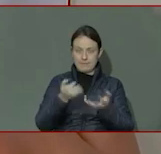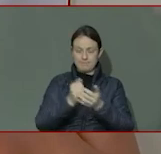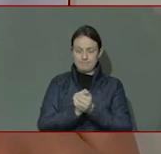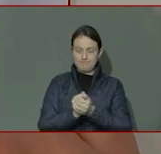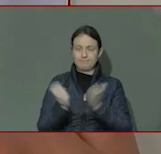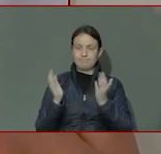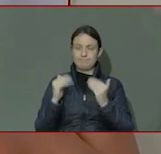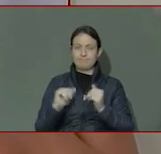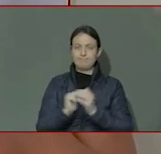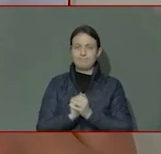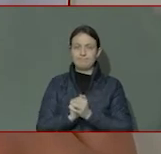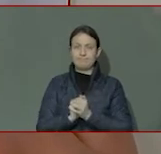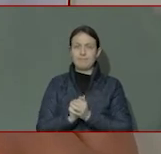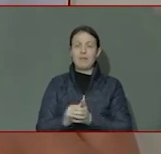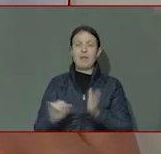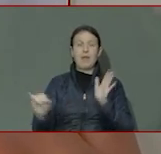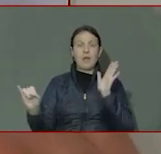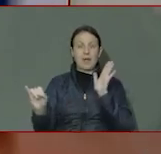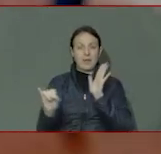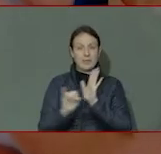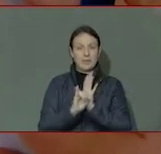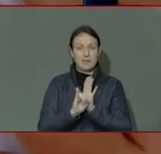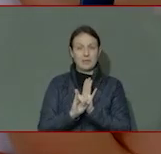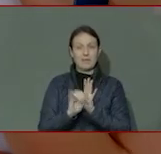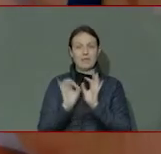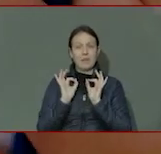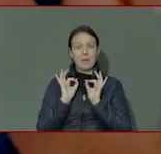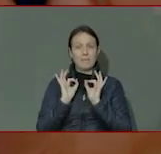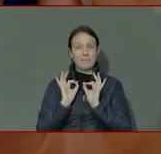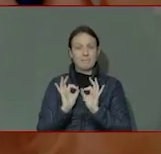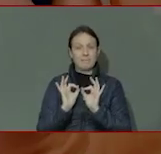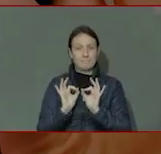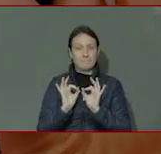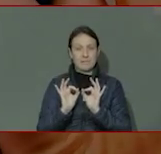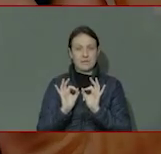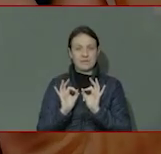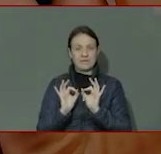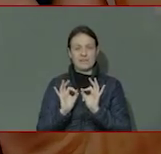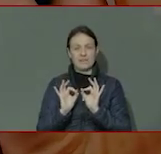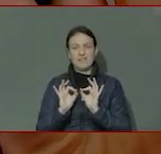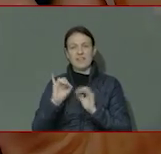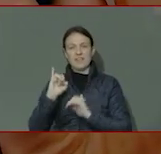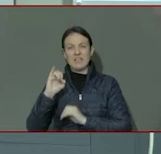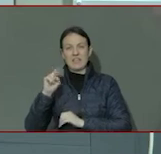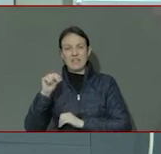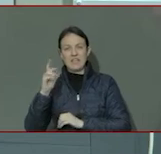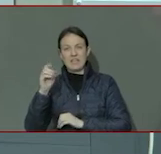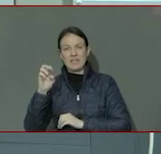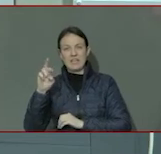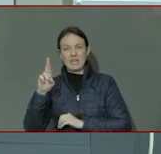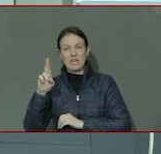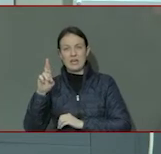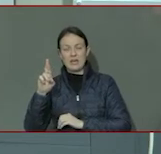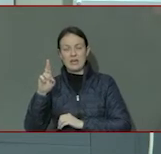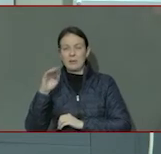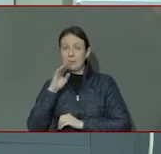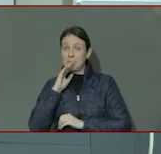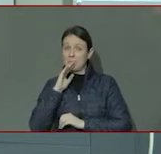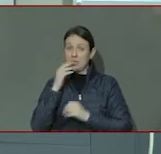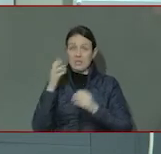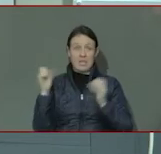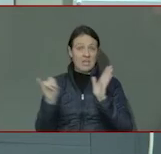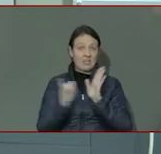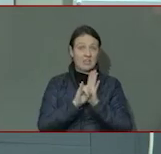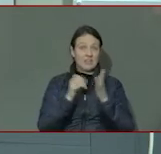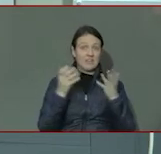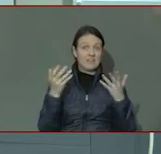Identify an appropriate indicator for this titration. Weak acid, strong base, so we've already